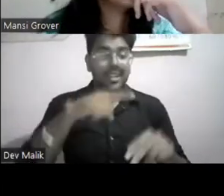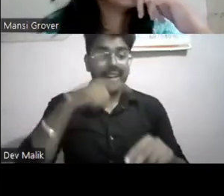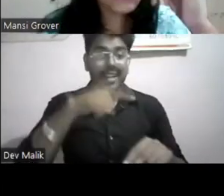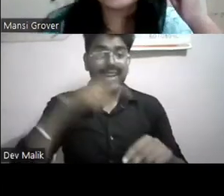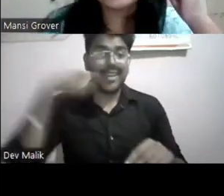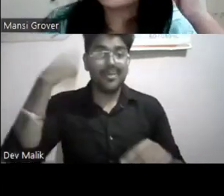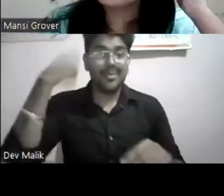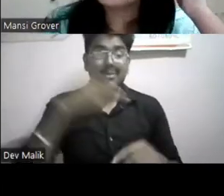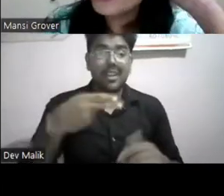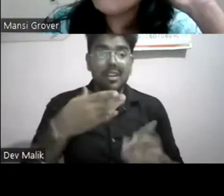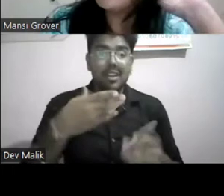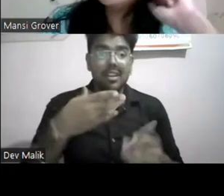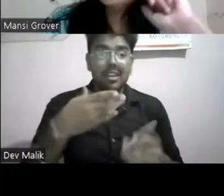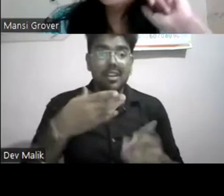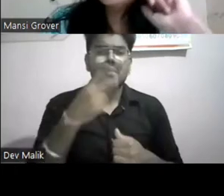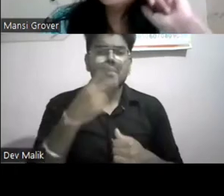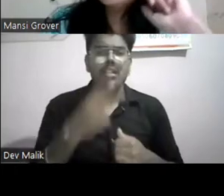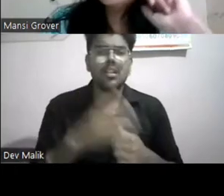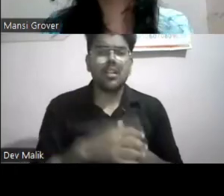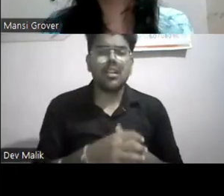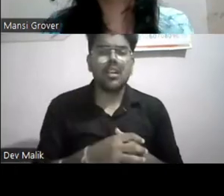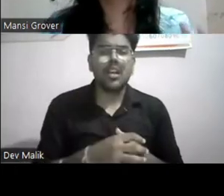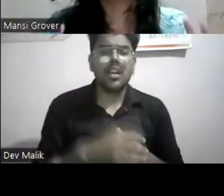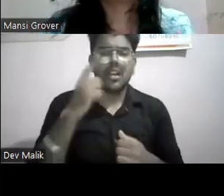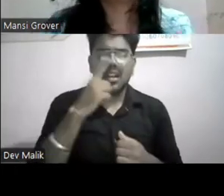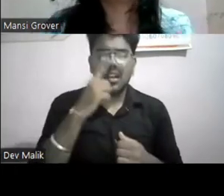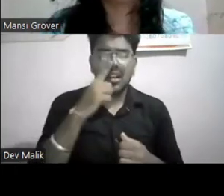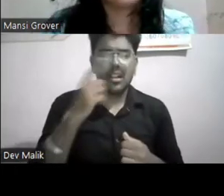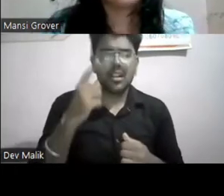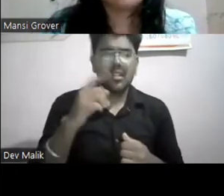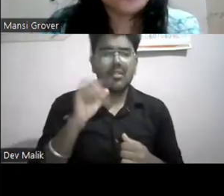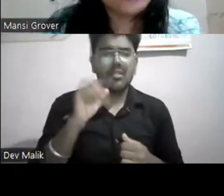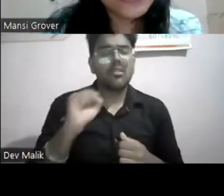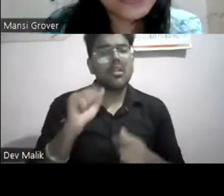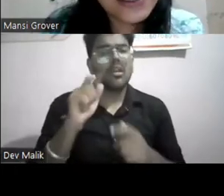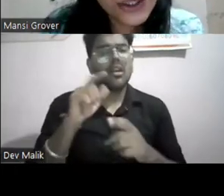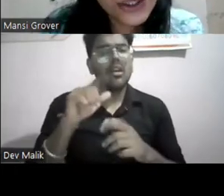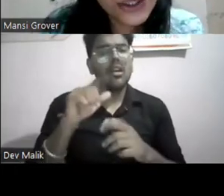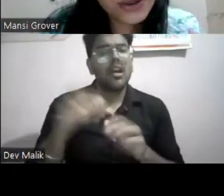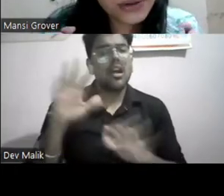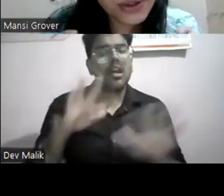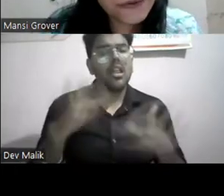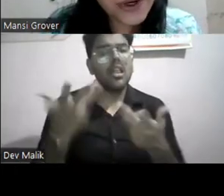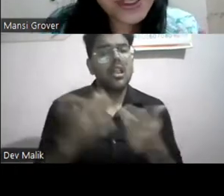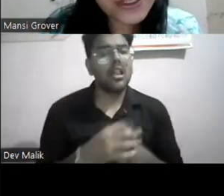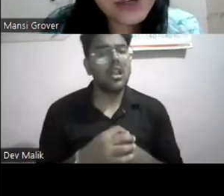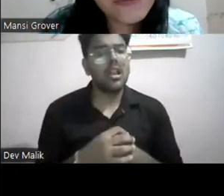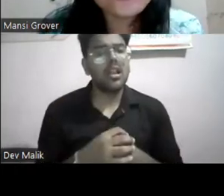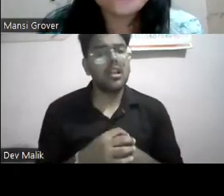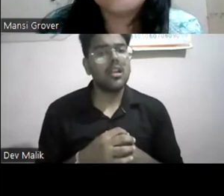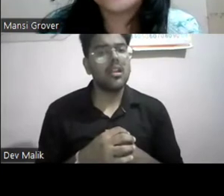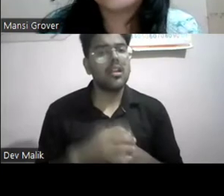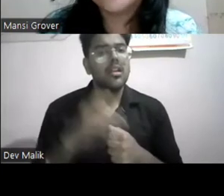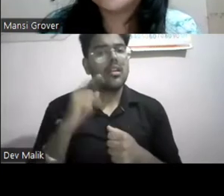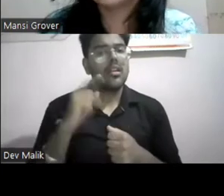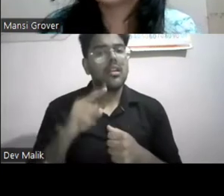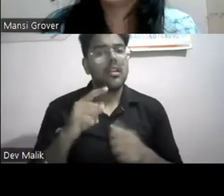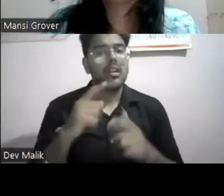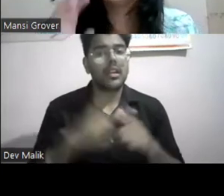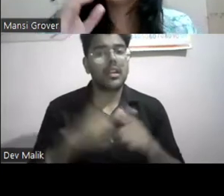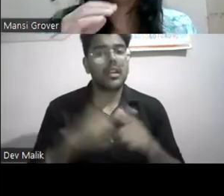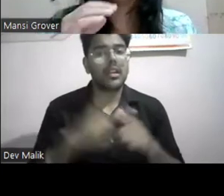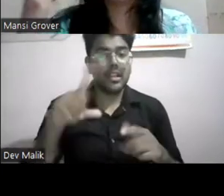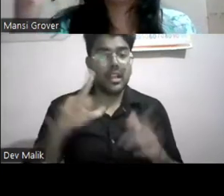know, the character of Jhilmil. Now, if you see the introductory scene where Jhilmil is, you know, the first scene where Jhilmil